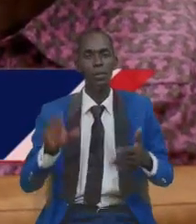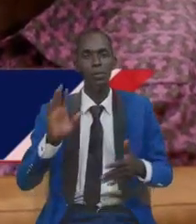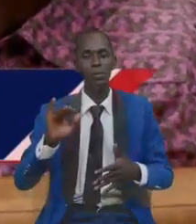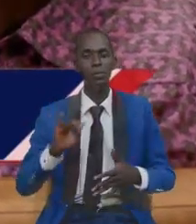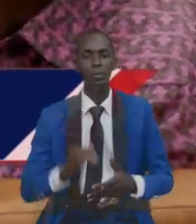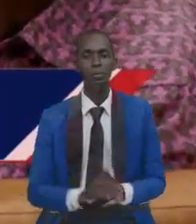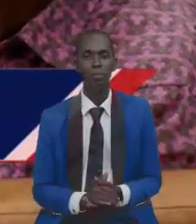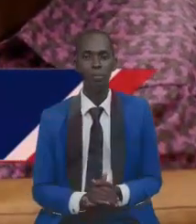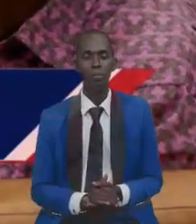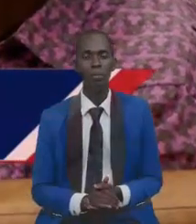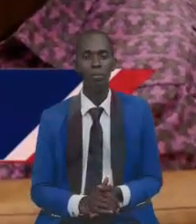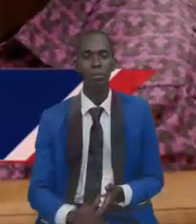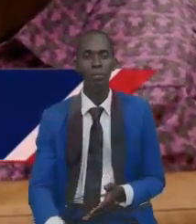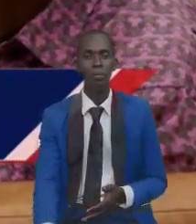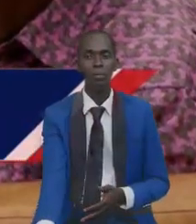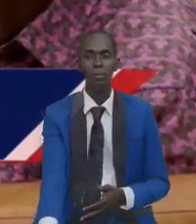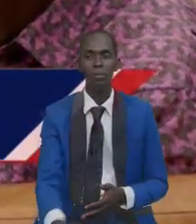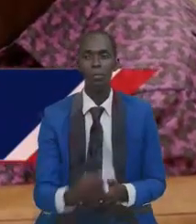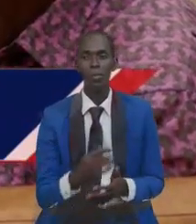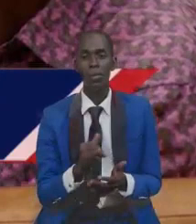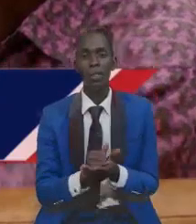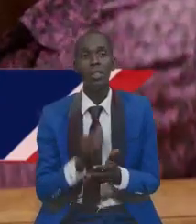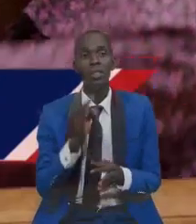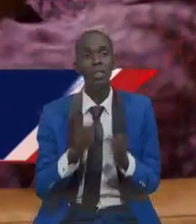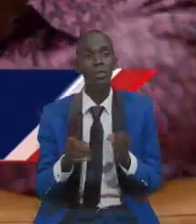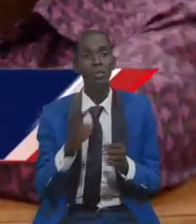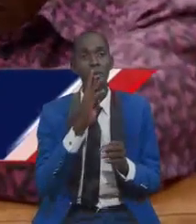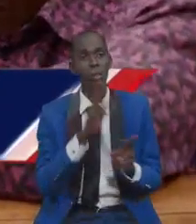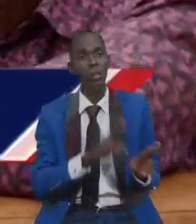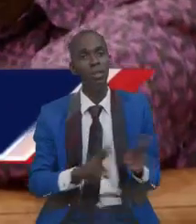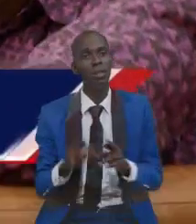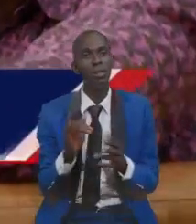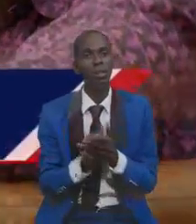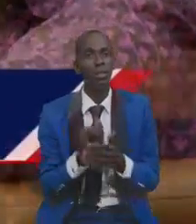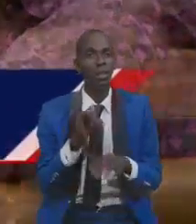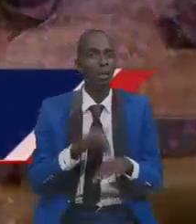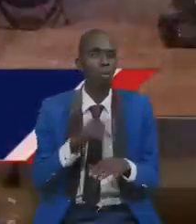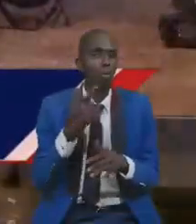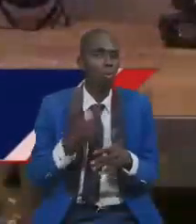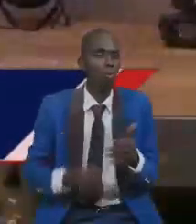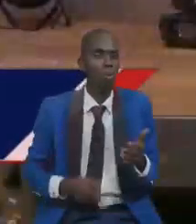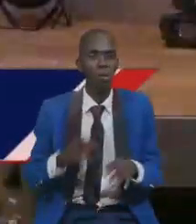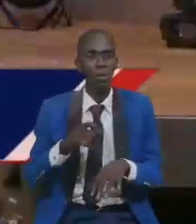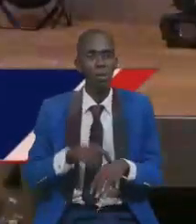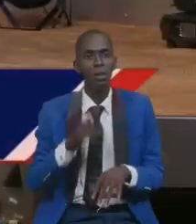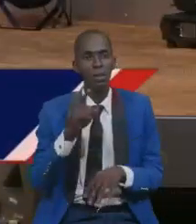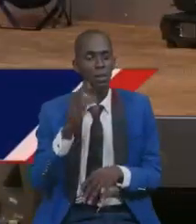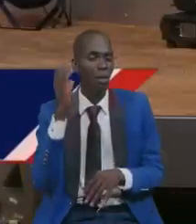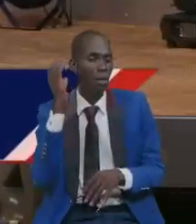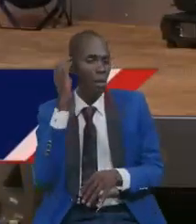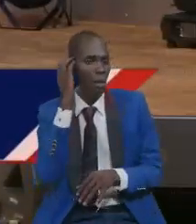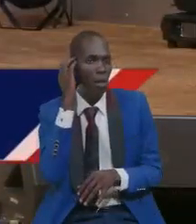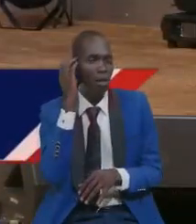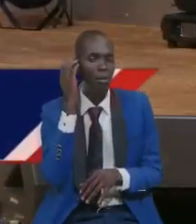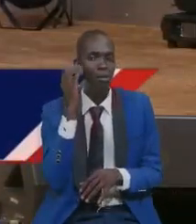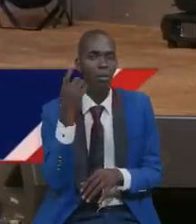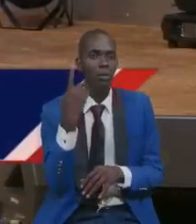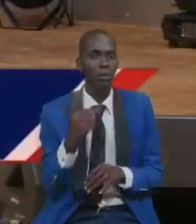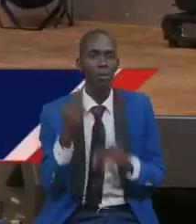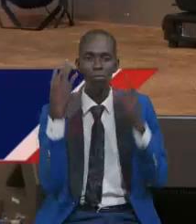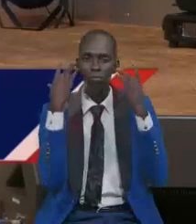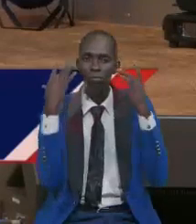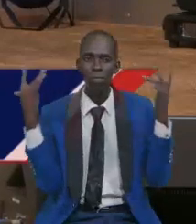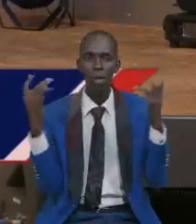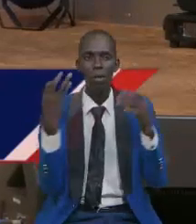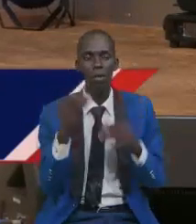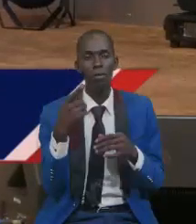15, it says, now, if ye be ready, that at what time ye hear the sound of